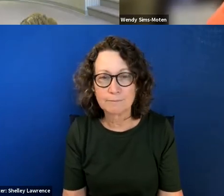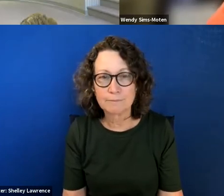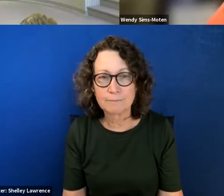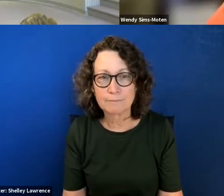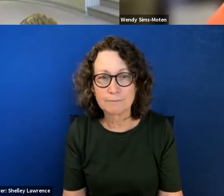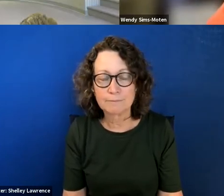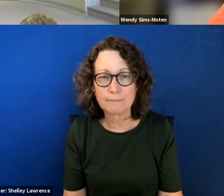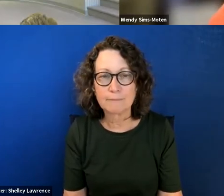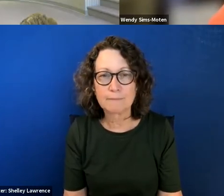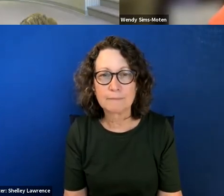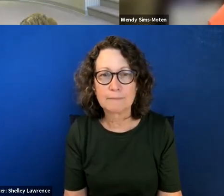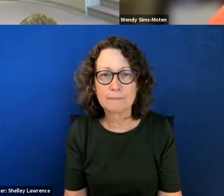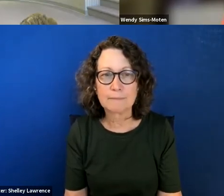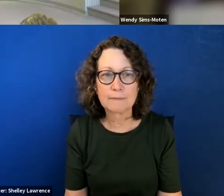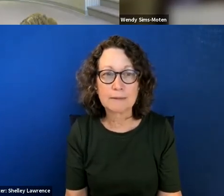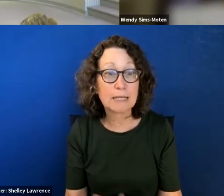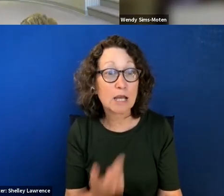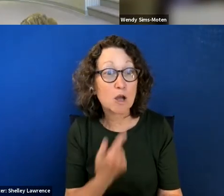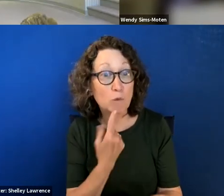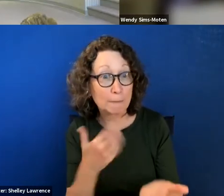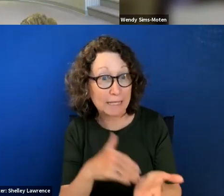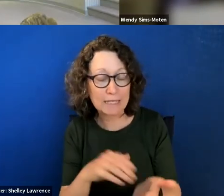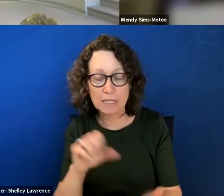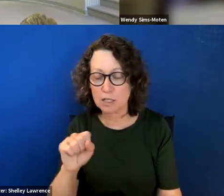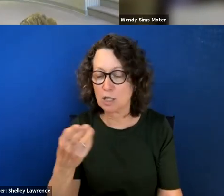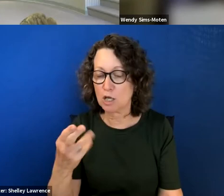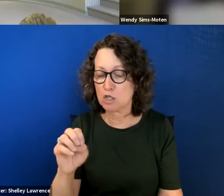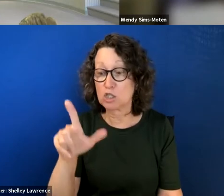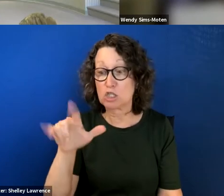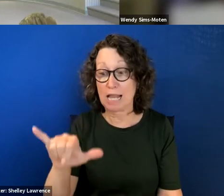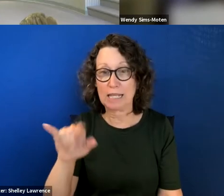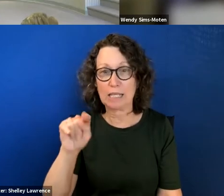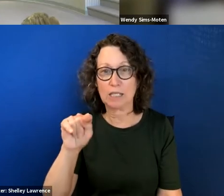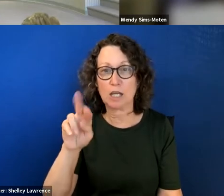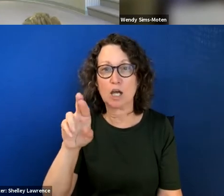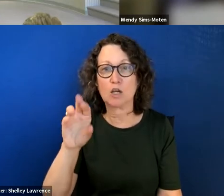Could you say that again, Ms. Trujillo? Shelley Trust.